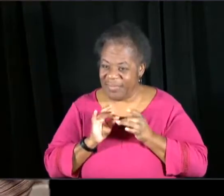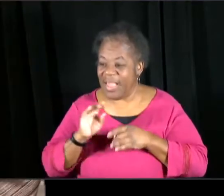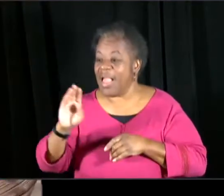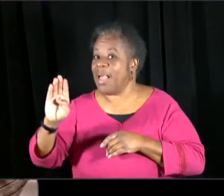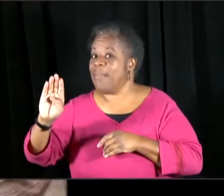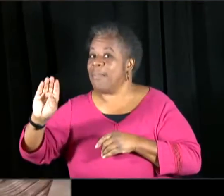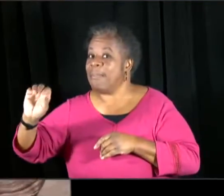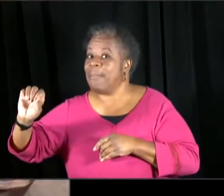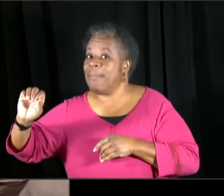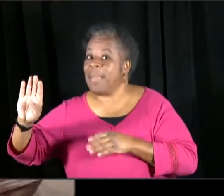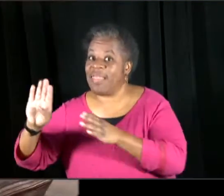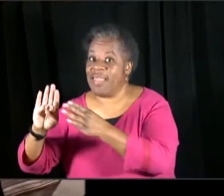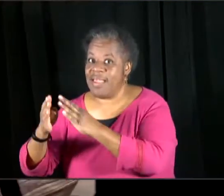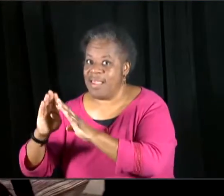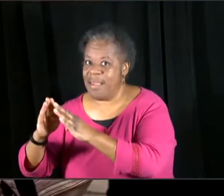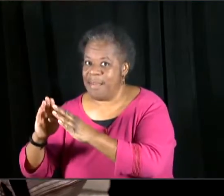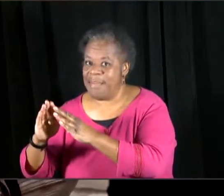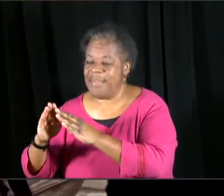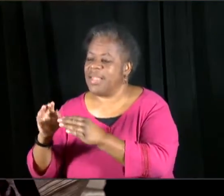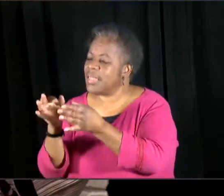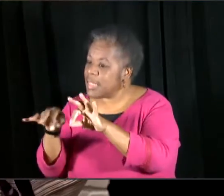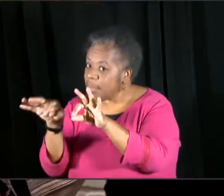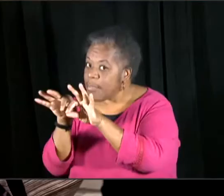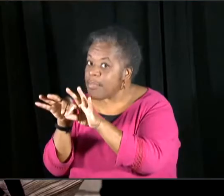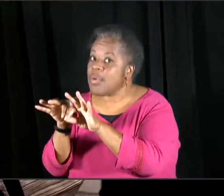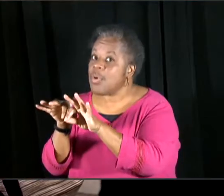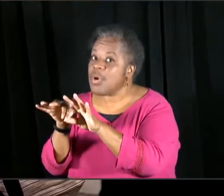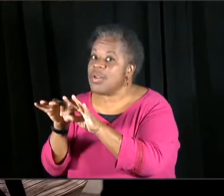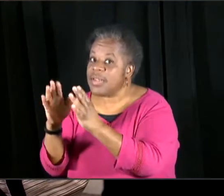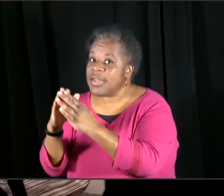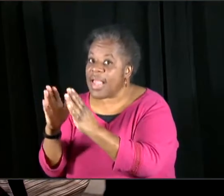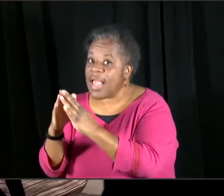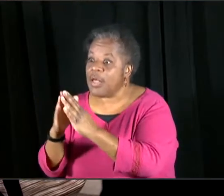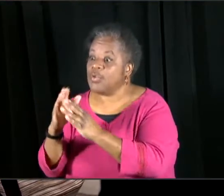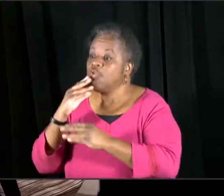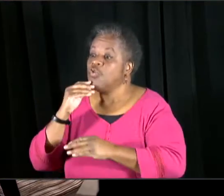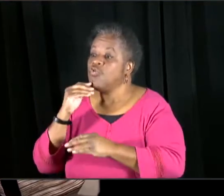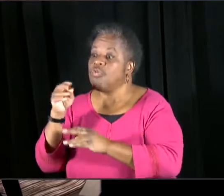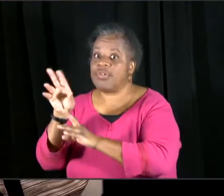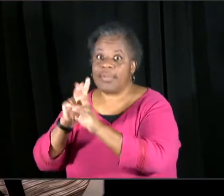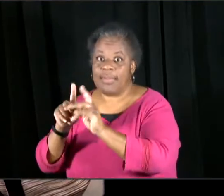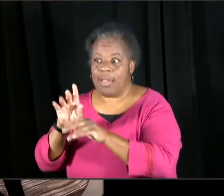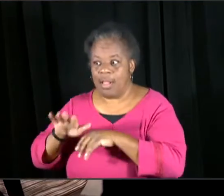Bethlehem is an important town to the Jewish people, though not so much to everyone else.